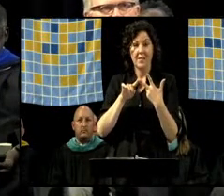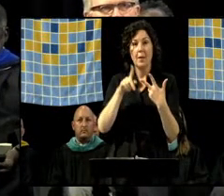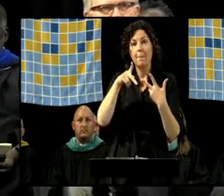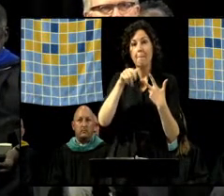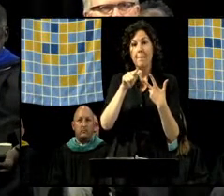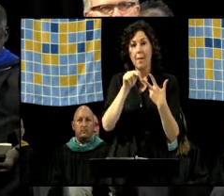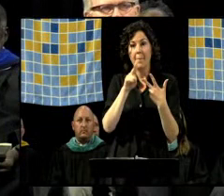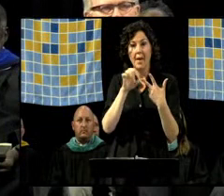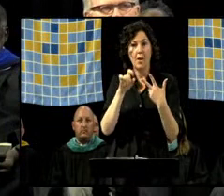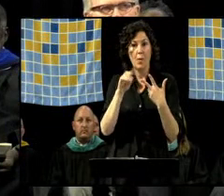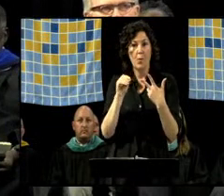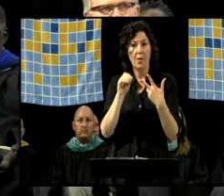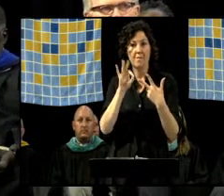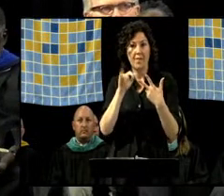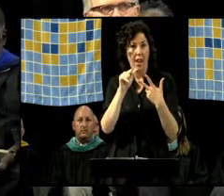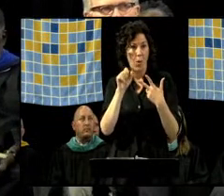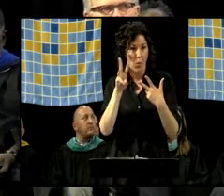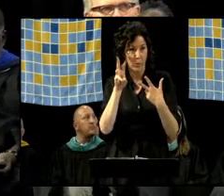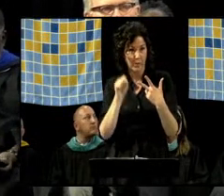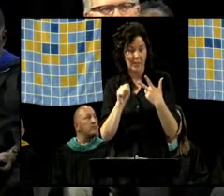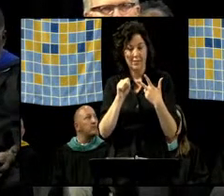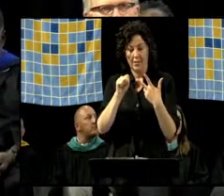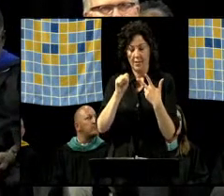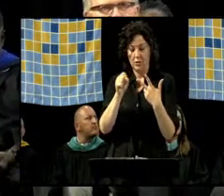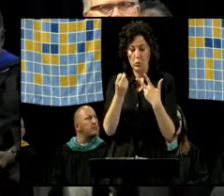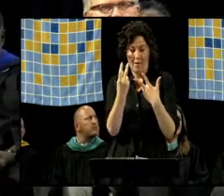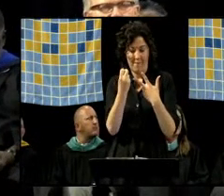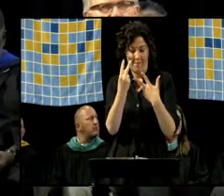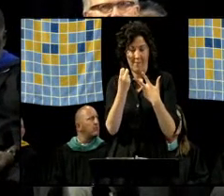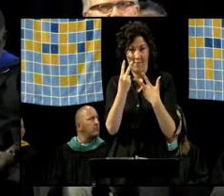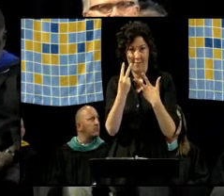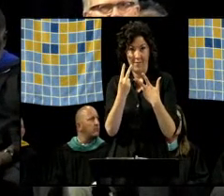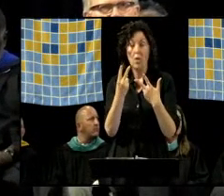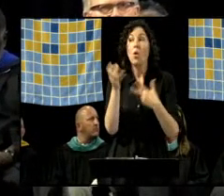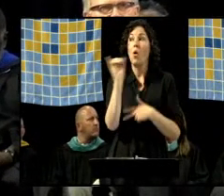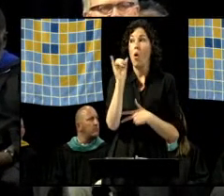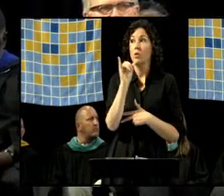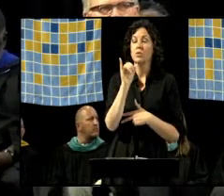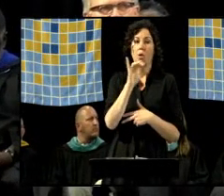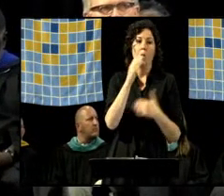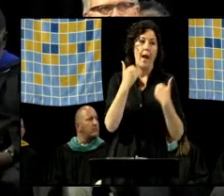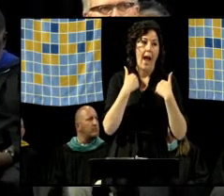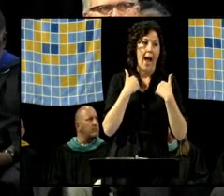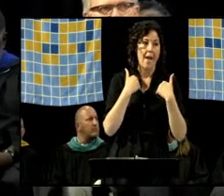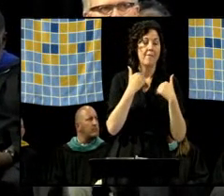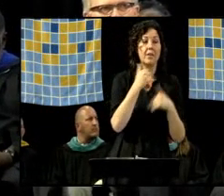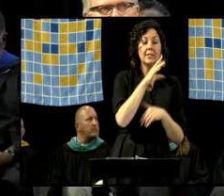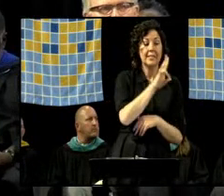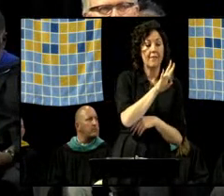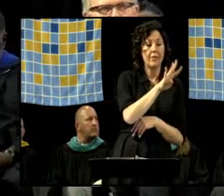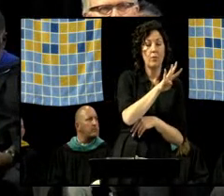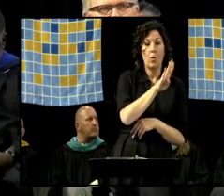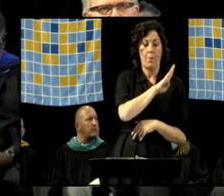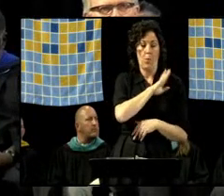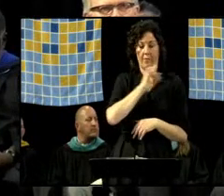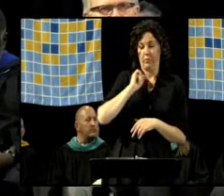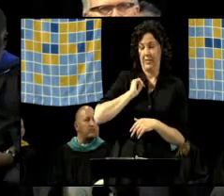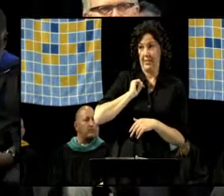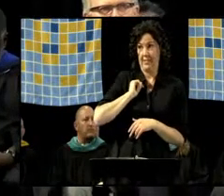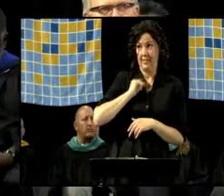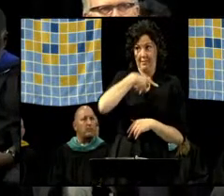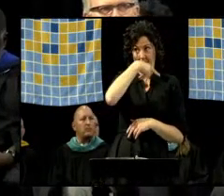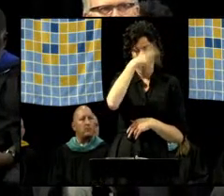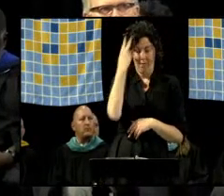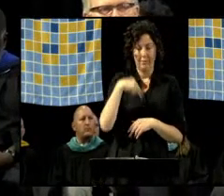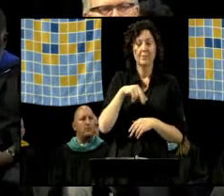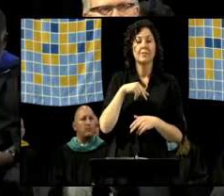and 12 Palmetto Fellows. In addition, these graduates include 74 Board of Trustees scholars,